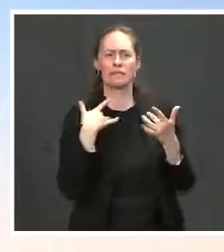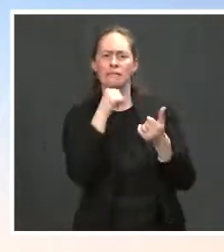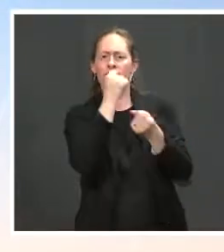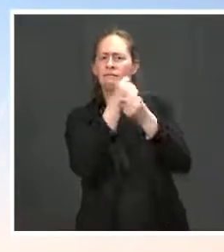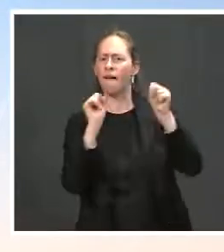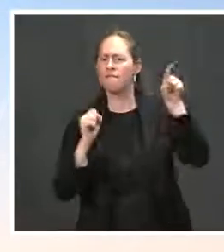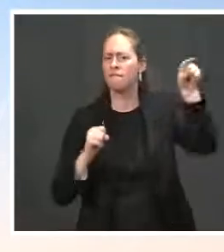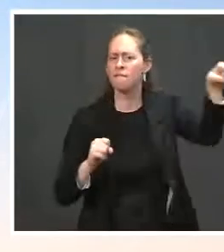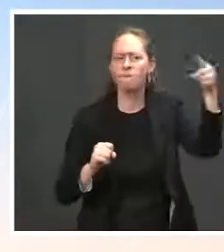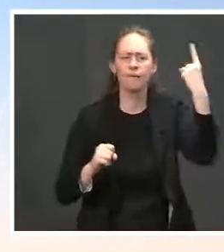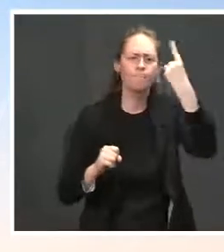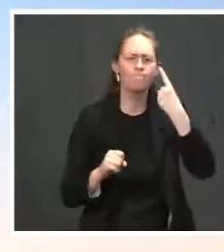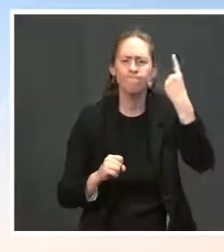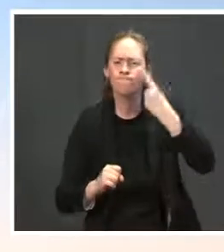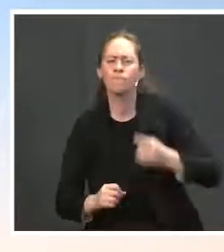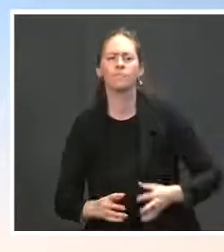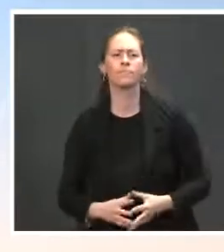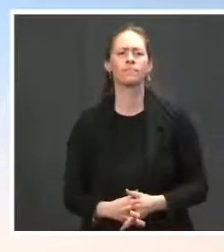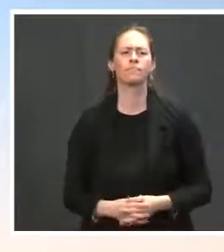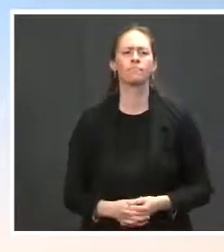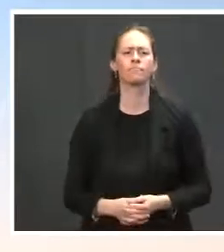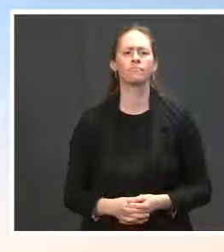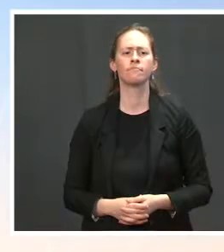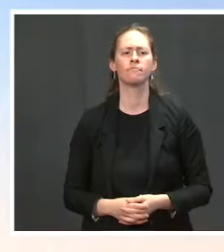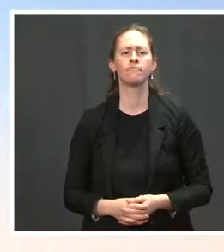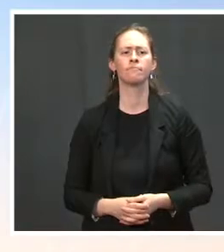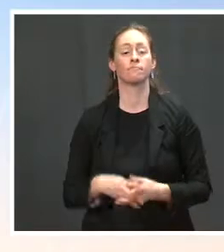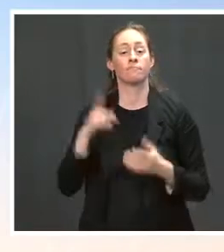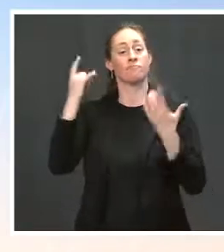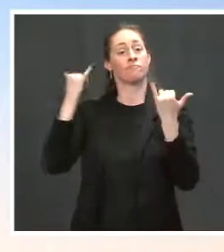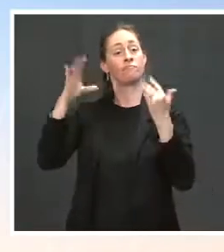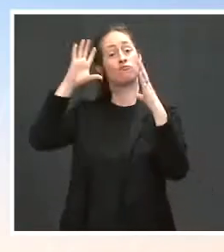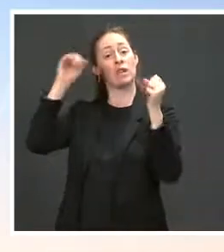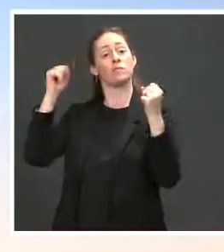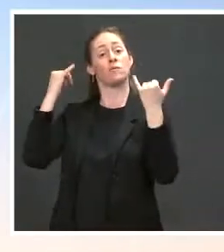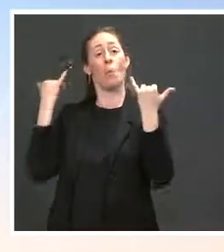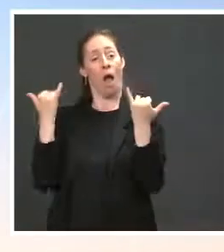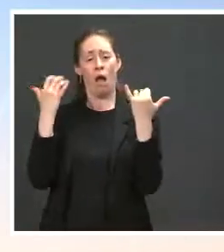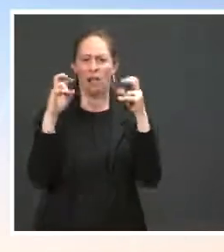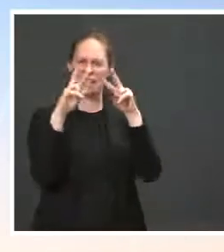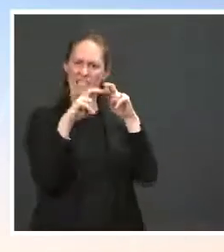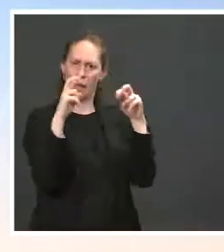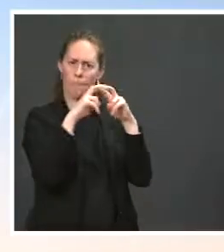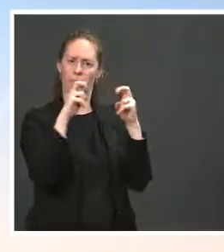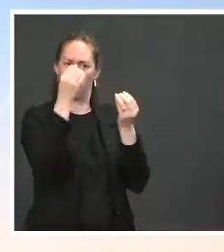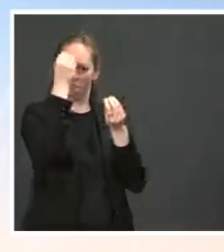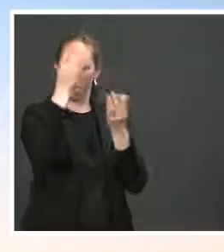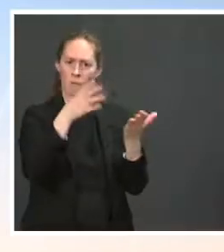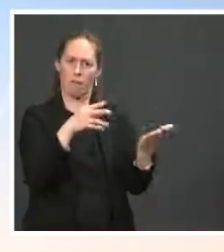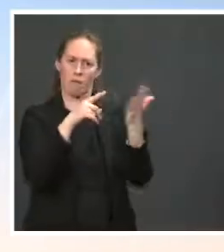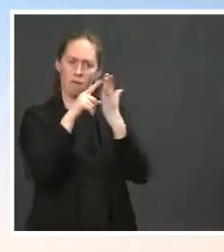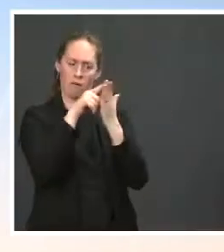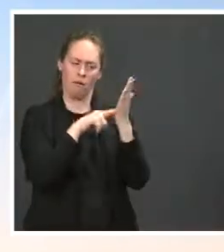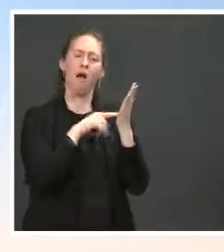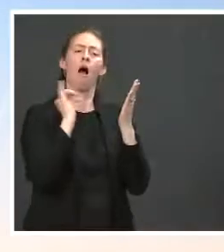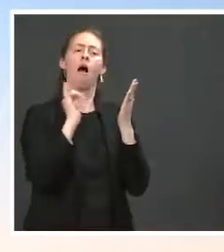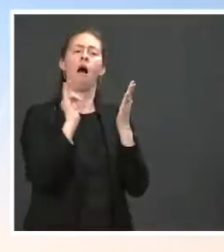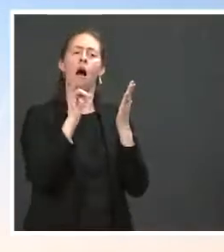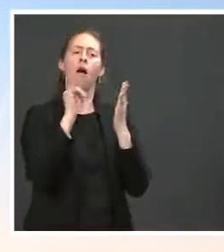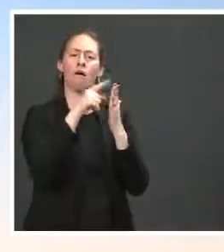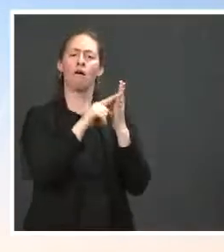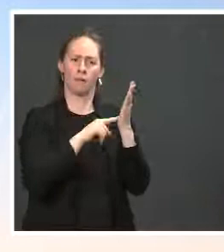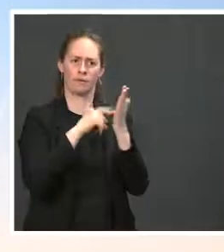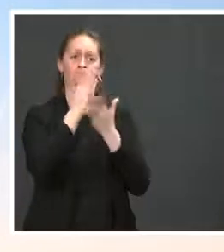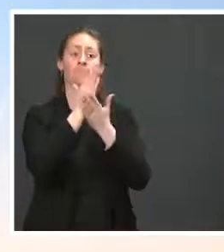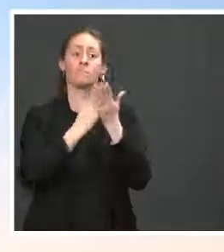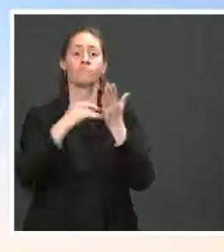the president wanted an assessment of whether they could do both, right? There are components that exist in different agencies of